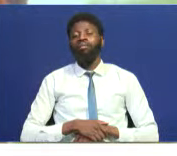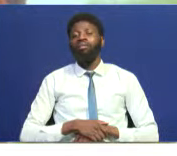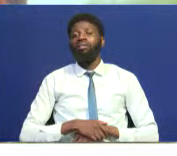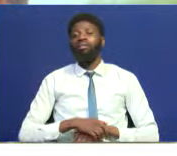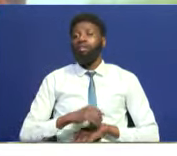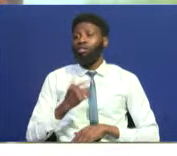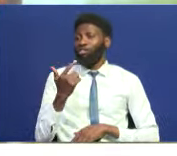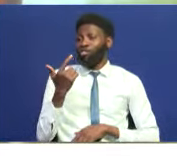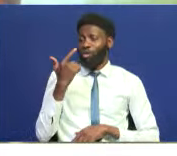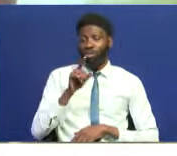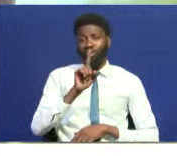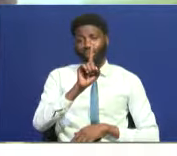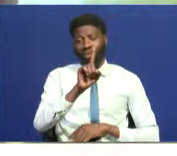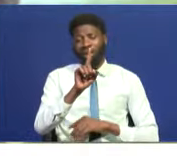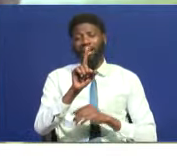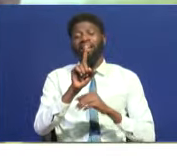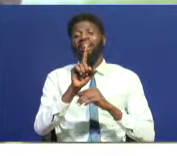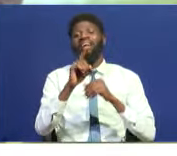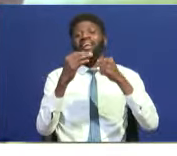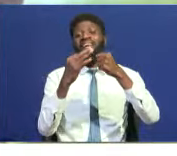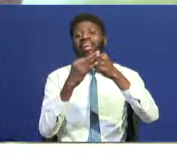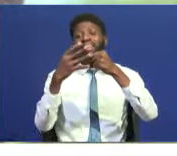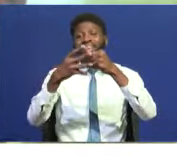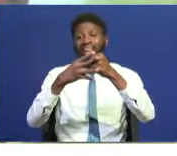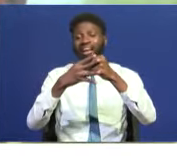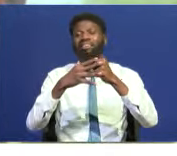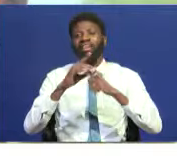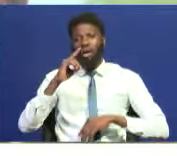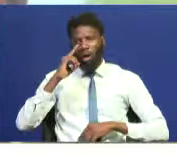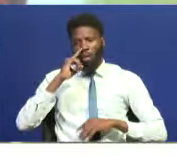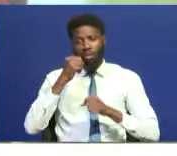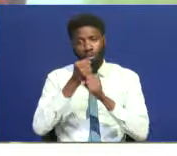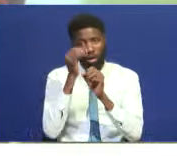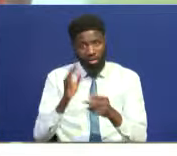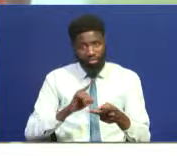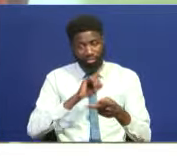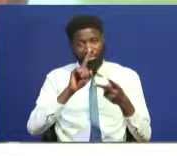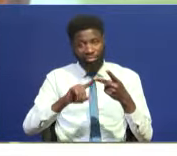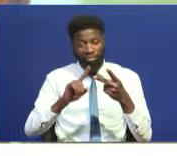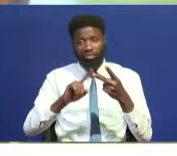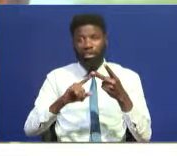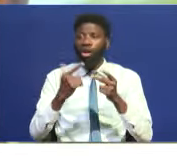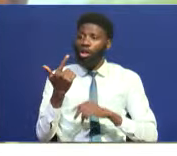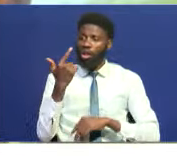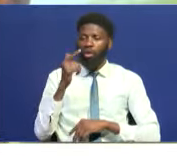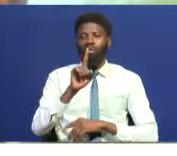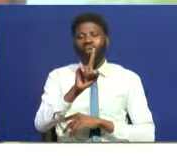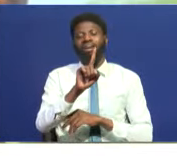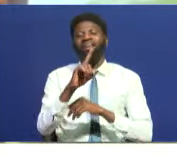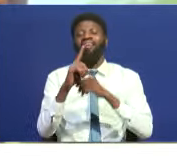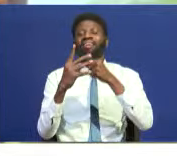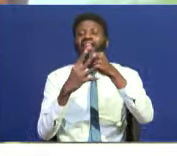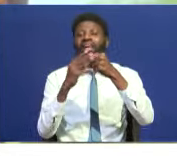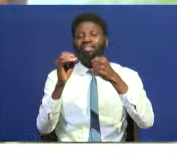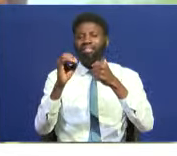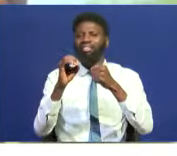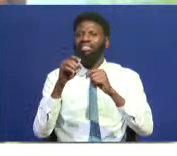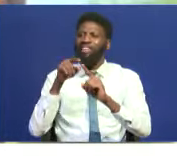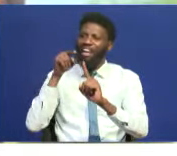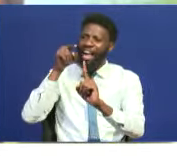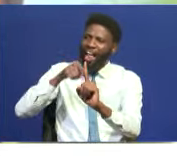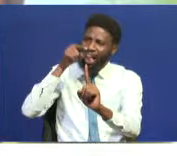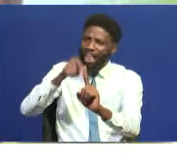domestic workers and Convention 190 on violence and harassment. Public participation in public